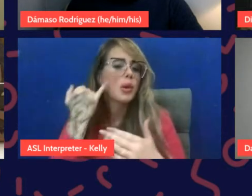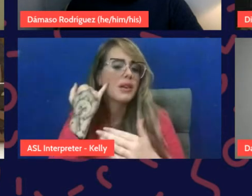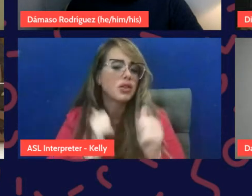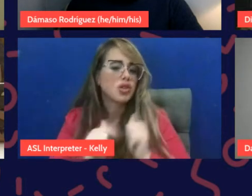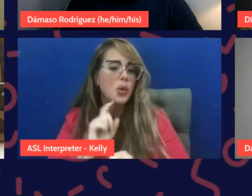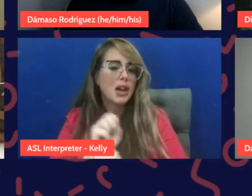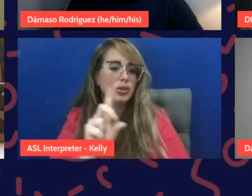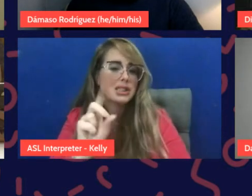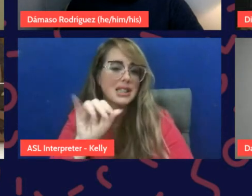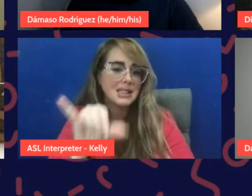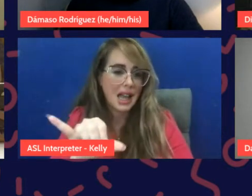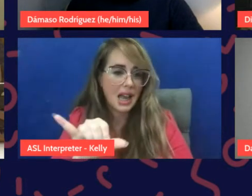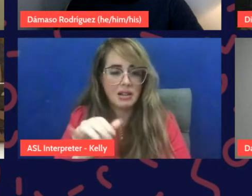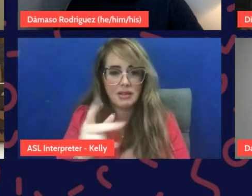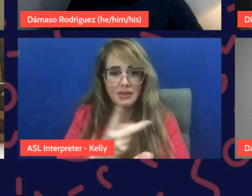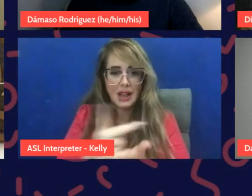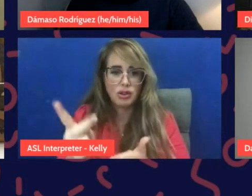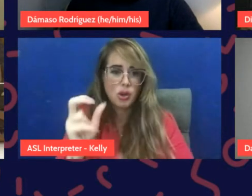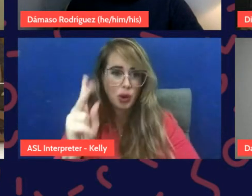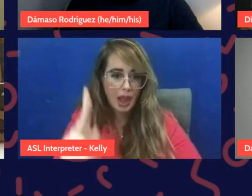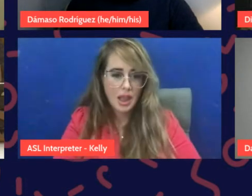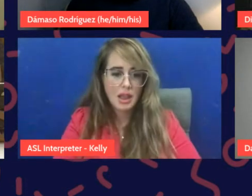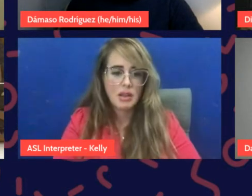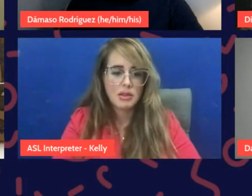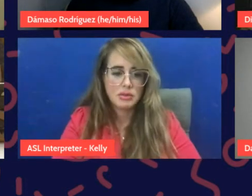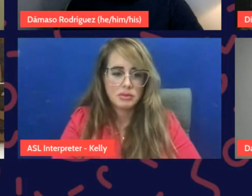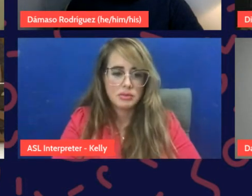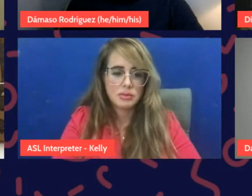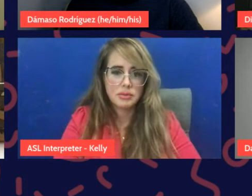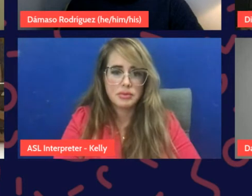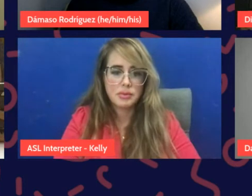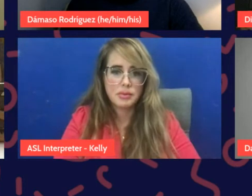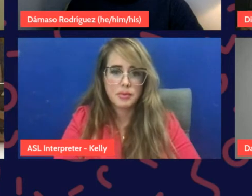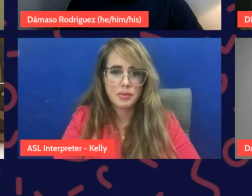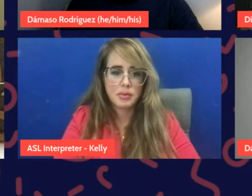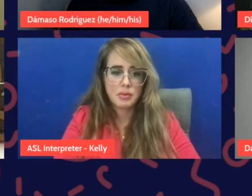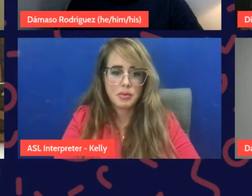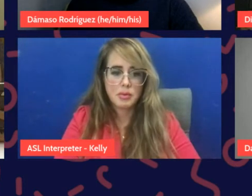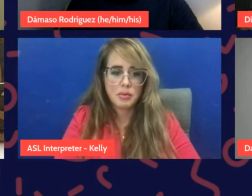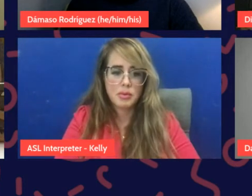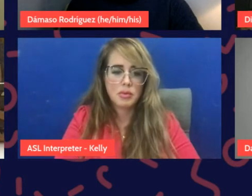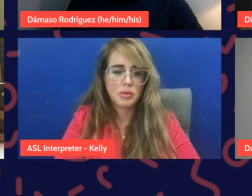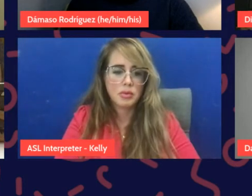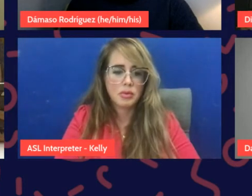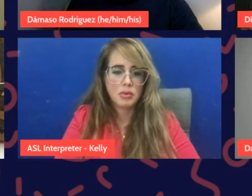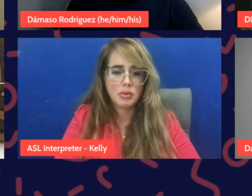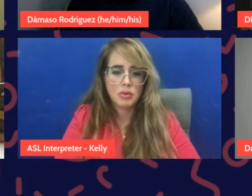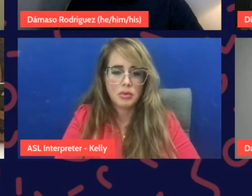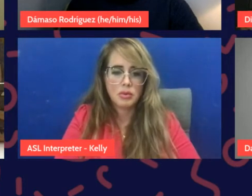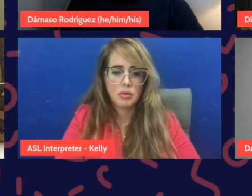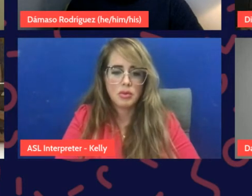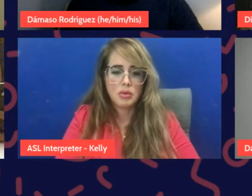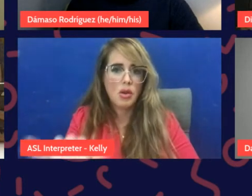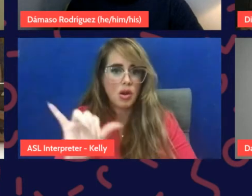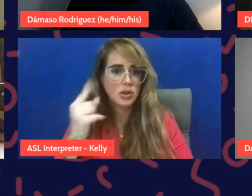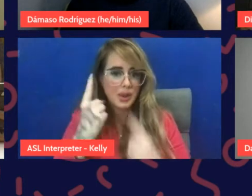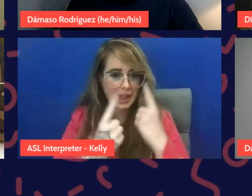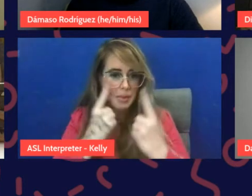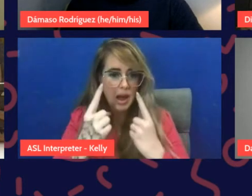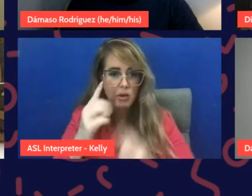is maybe okay, but I think I really wanted to also think about complicity in the system. I became a naturalized